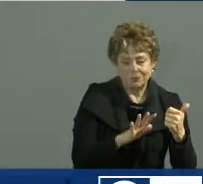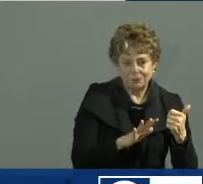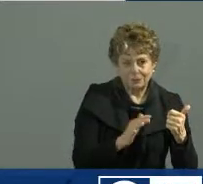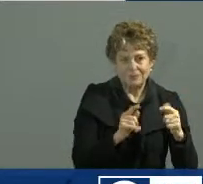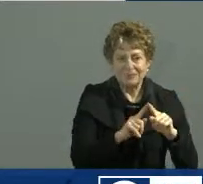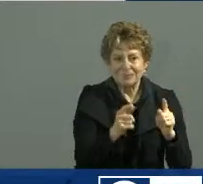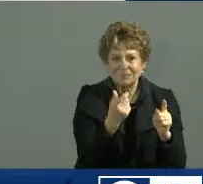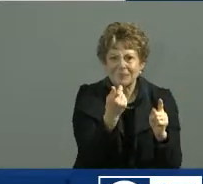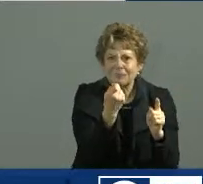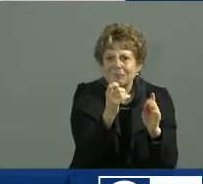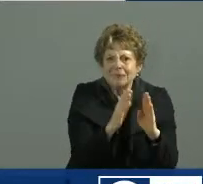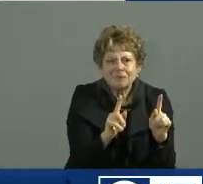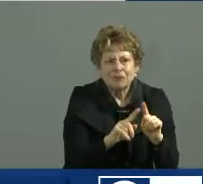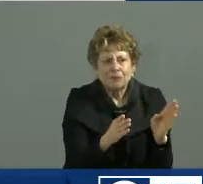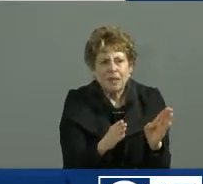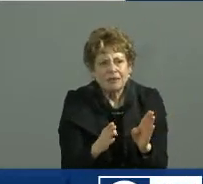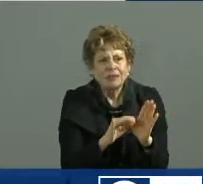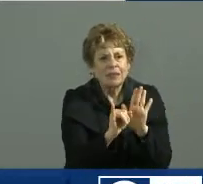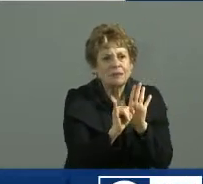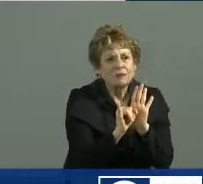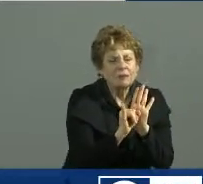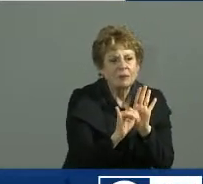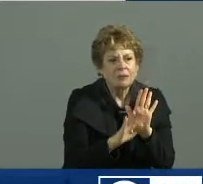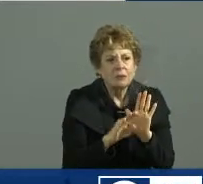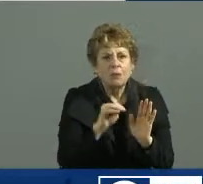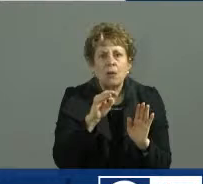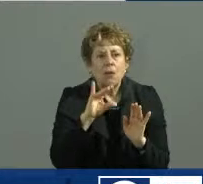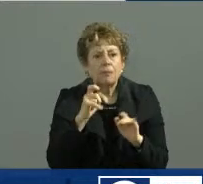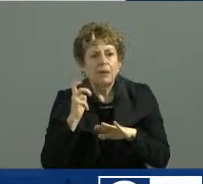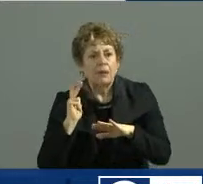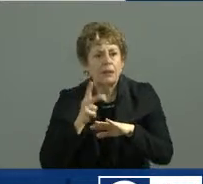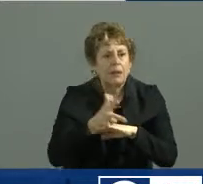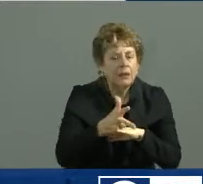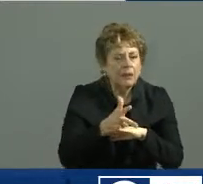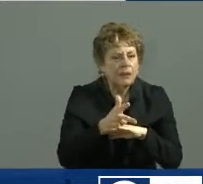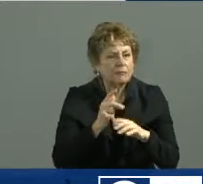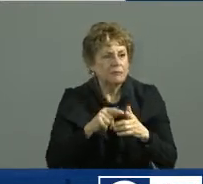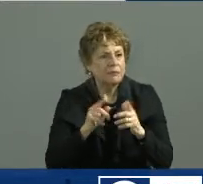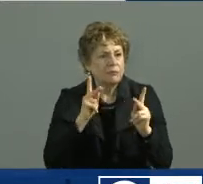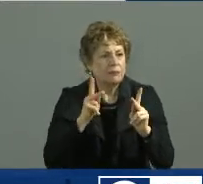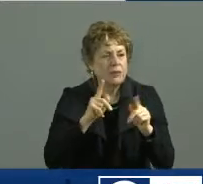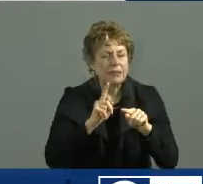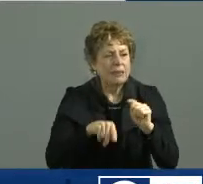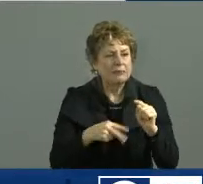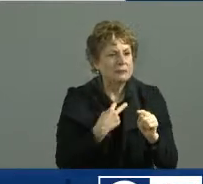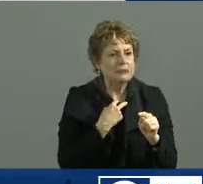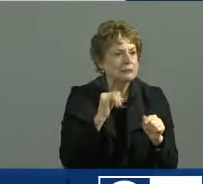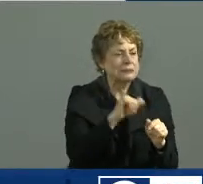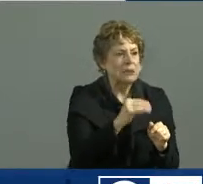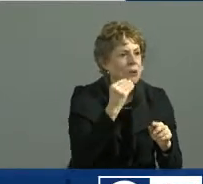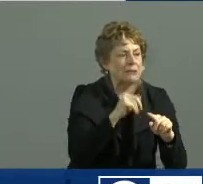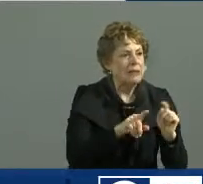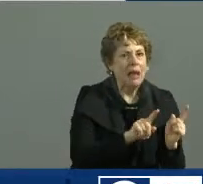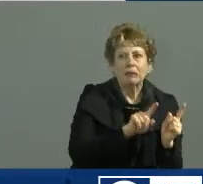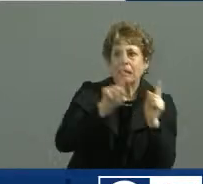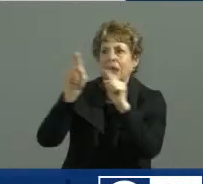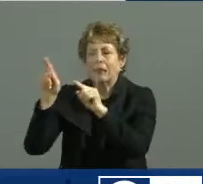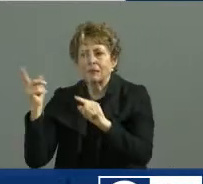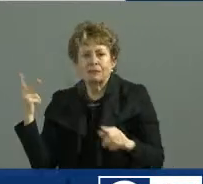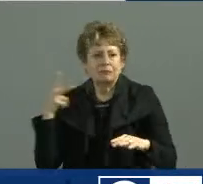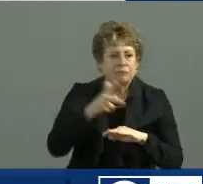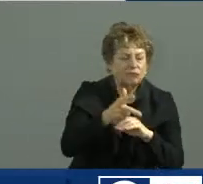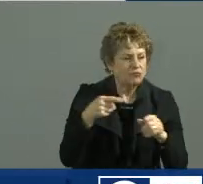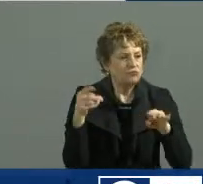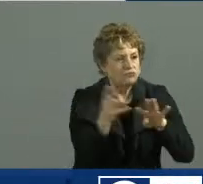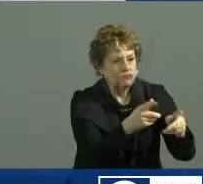mobile vaccination strategies for homebound individuals. And we have activated the retail pharmacy partnership